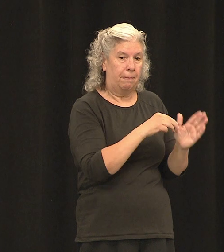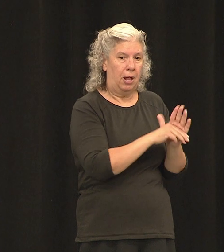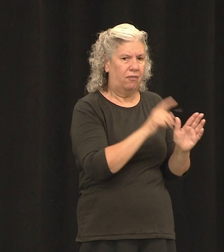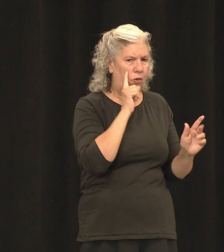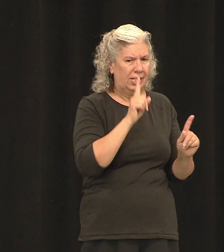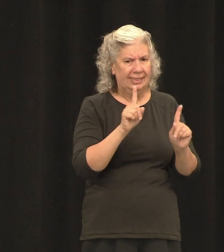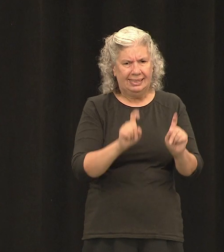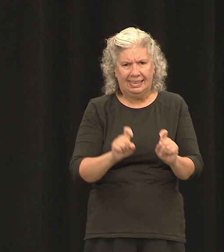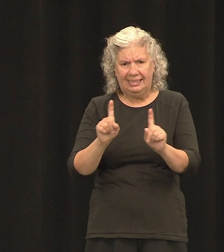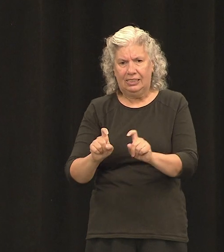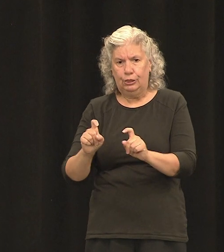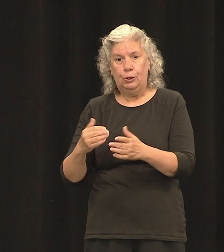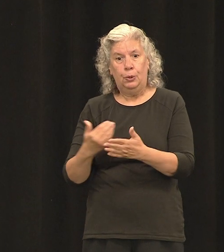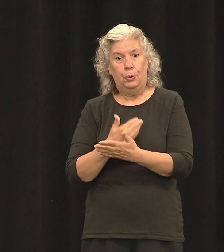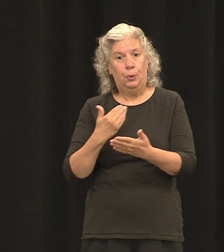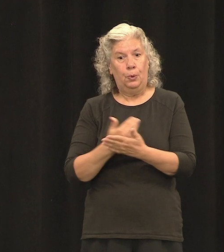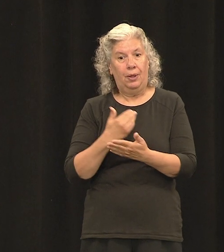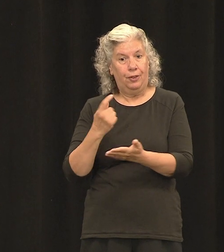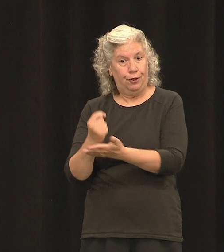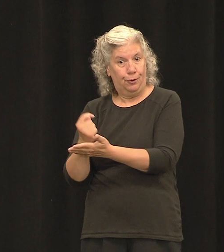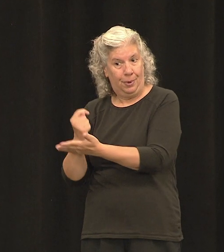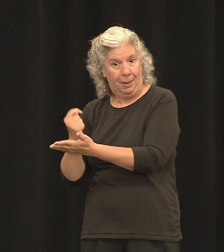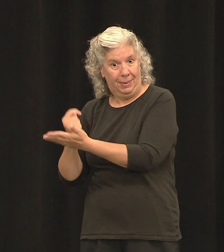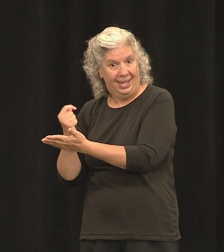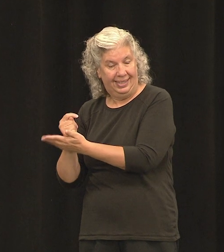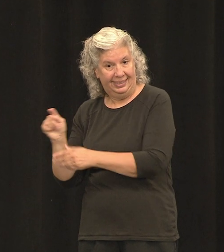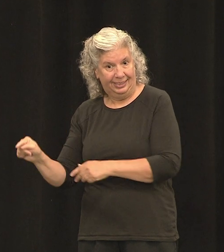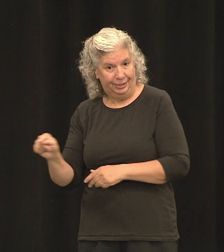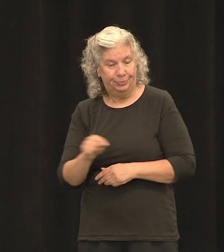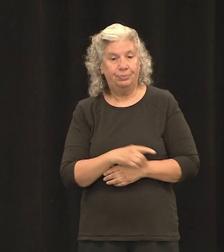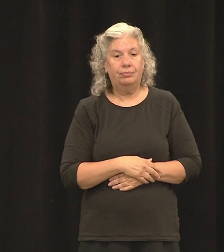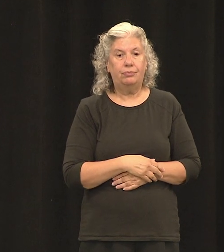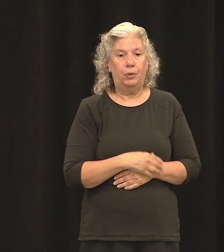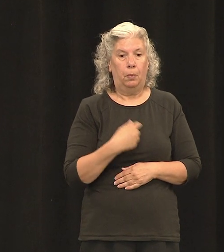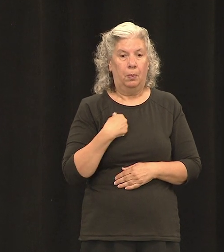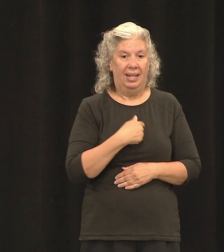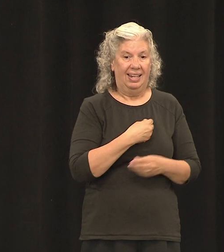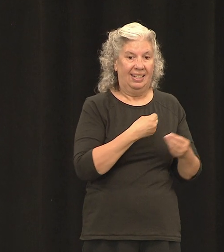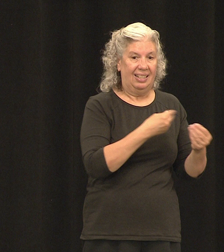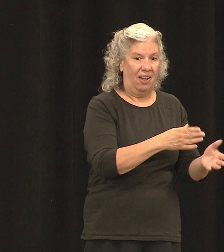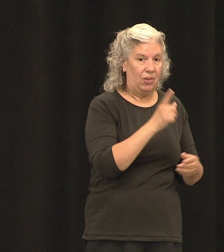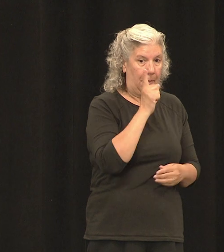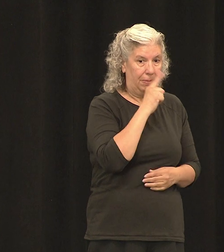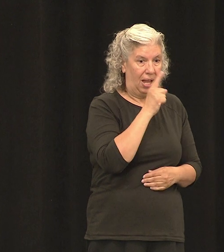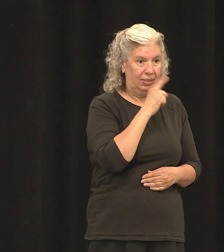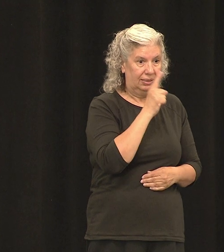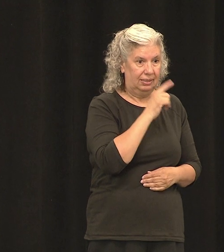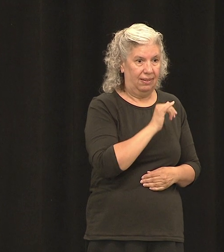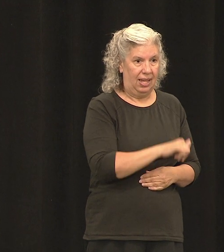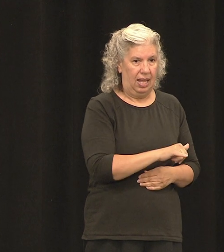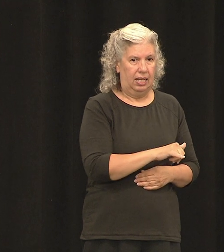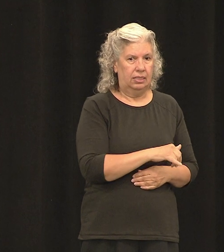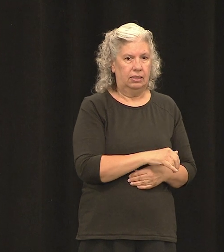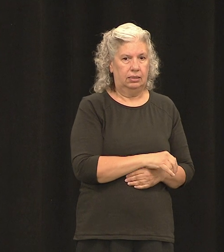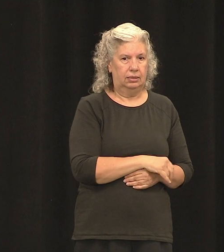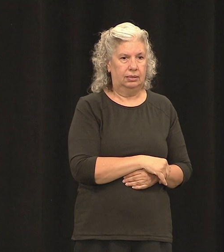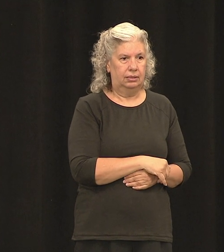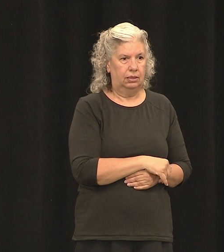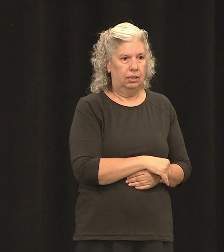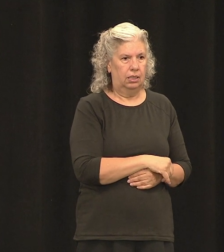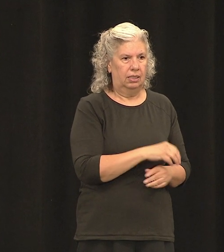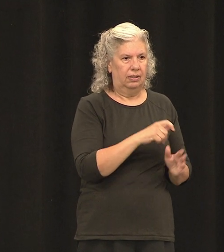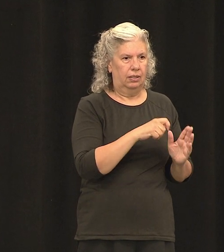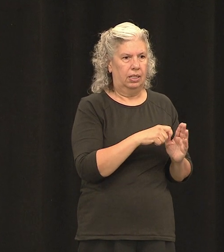When we treat the mice with the antisense oligonucleotides one time, we can restore their